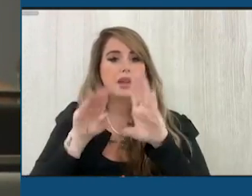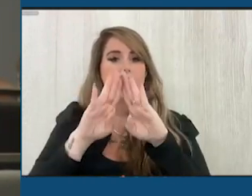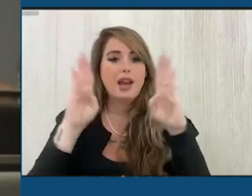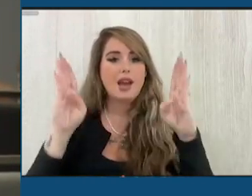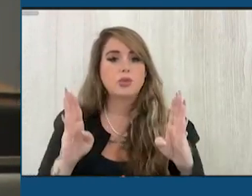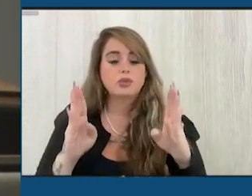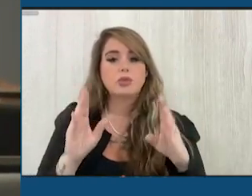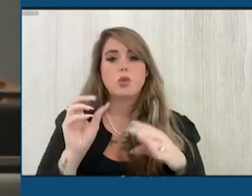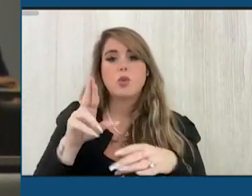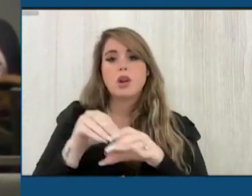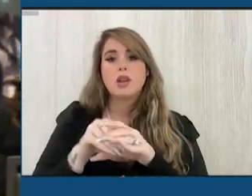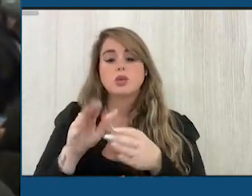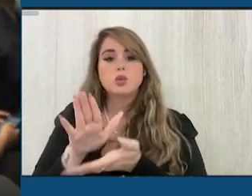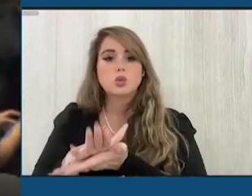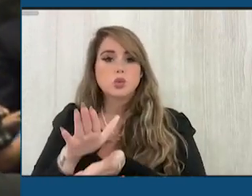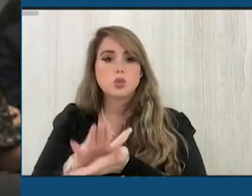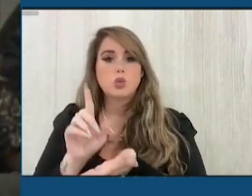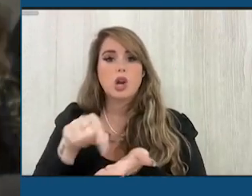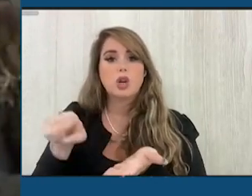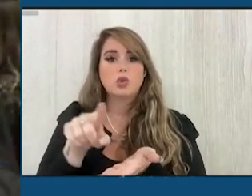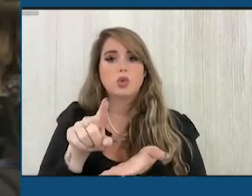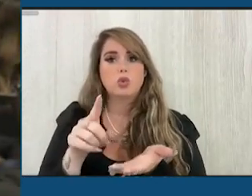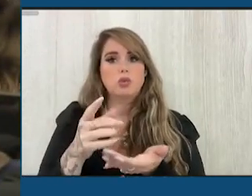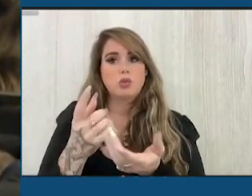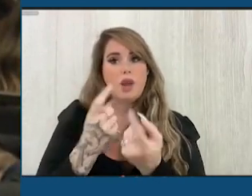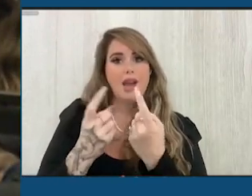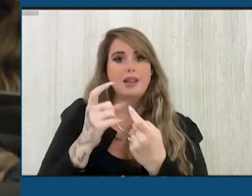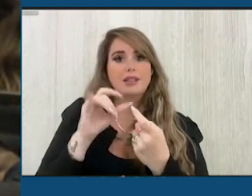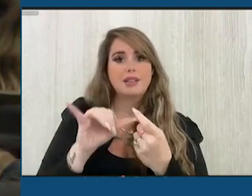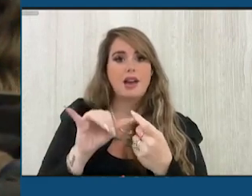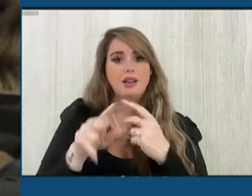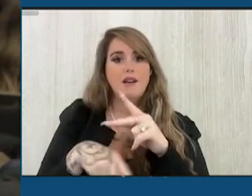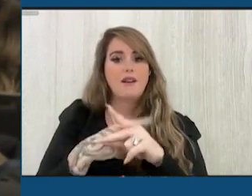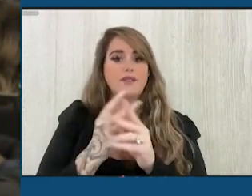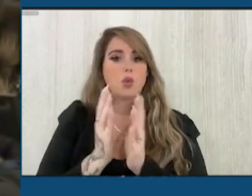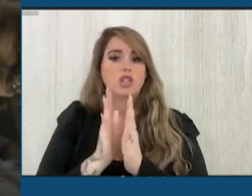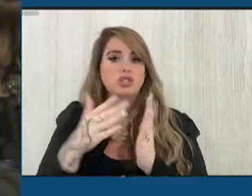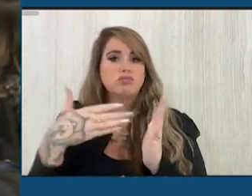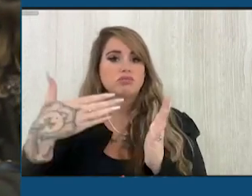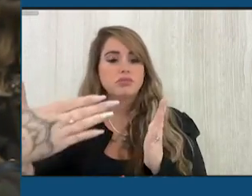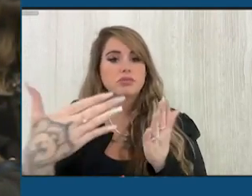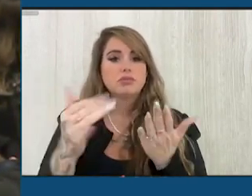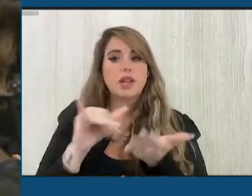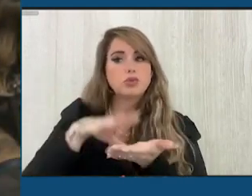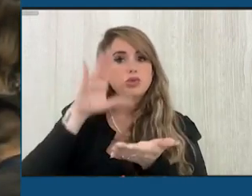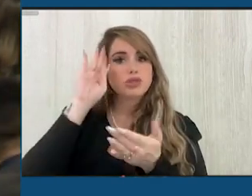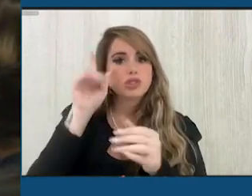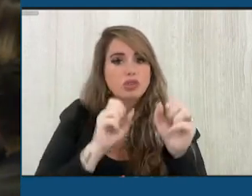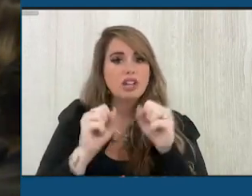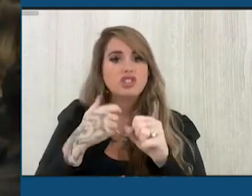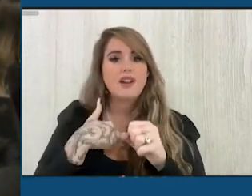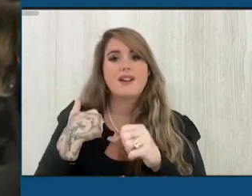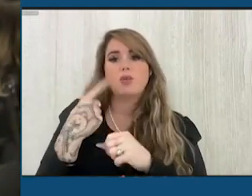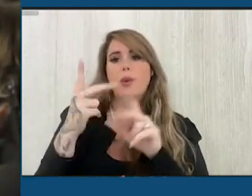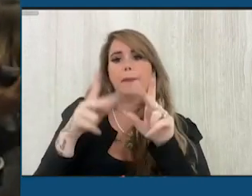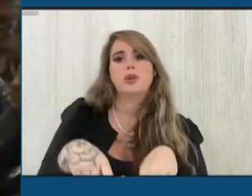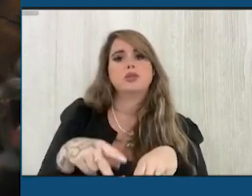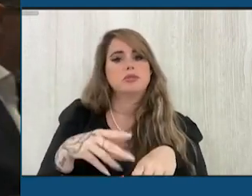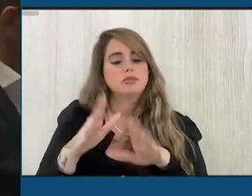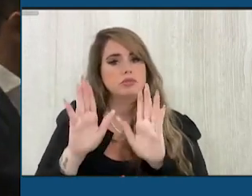in a school where you were asked those questions regularly? Like, to learn strategies. We got 1 person here, thank goodness.